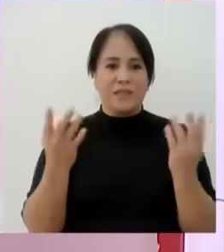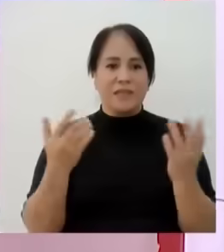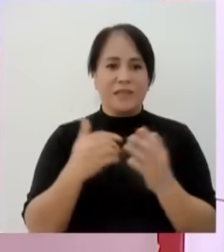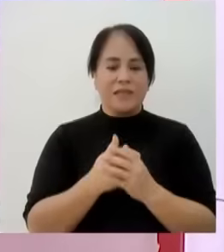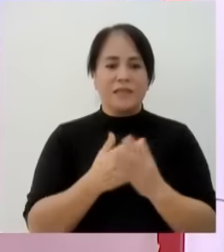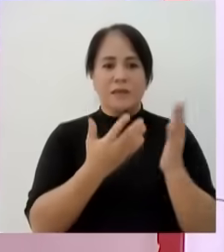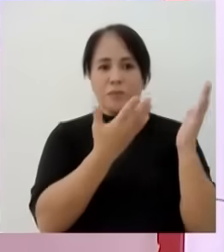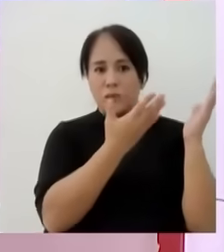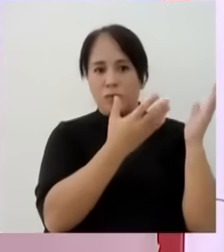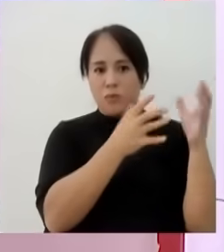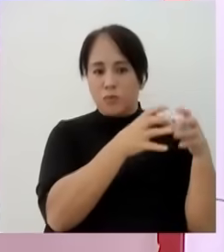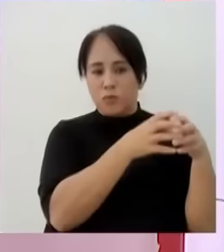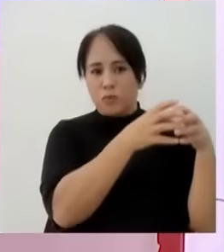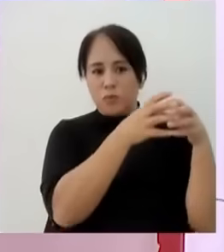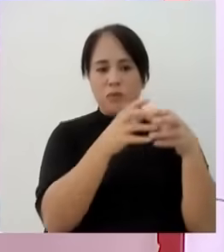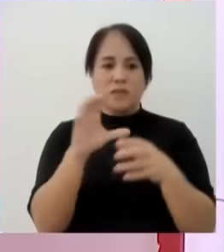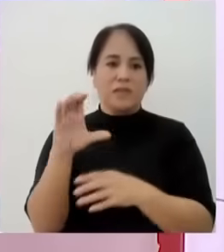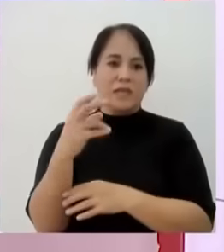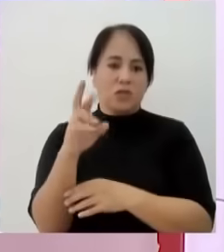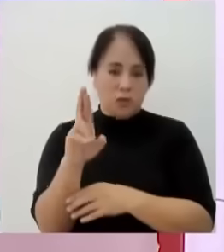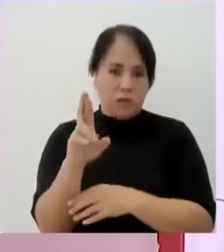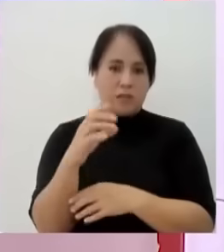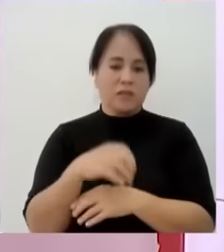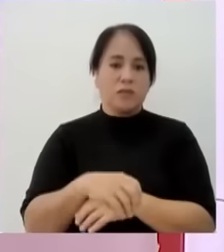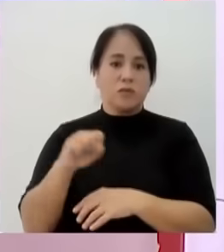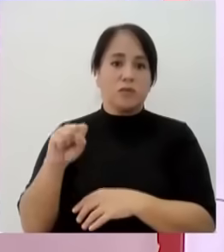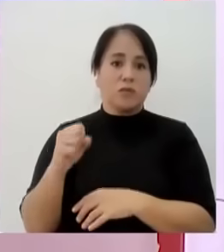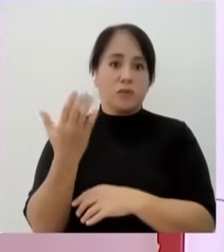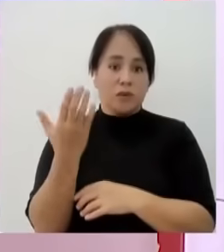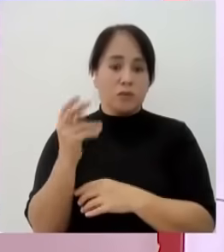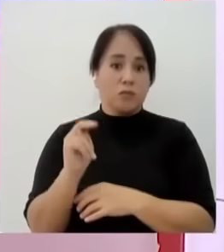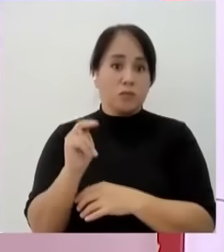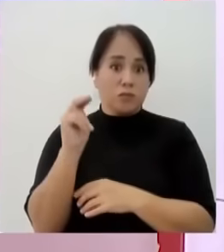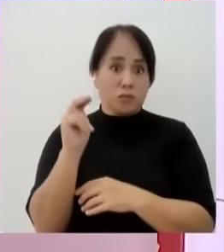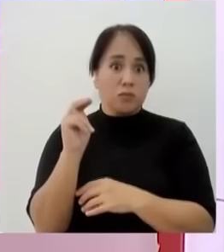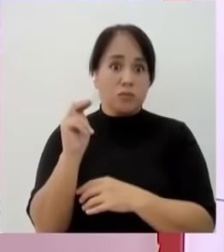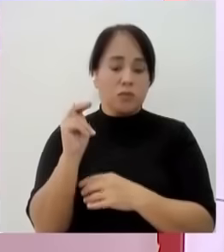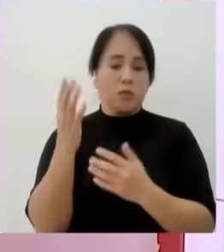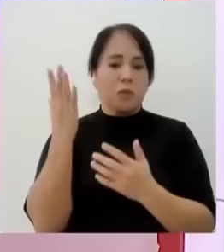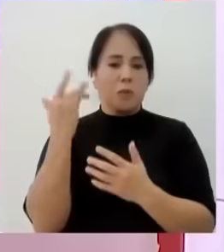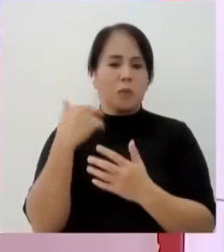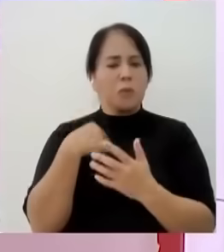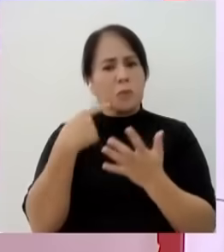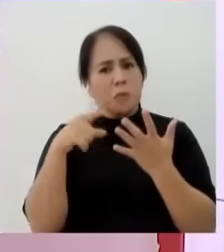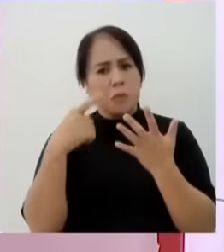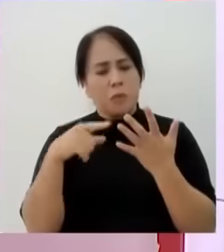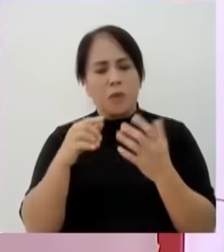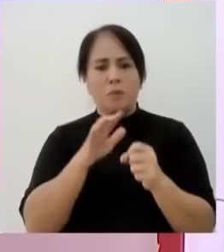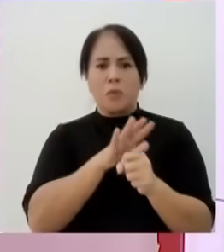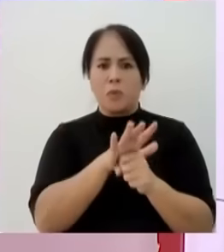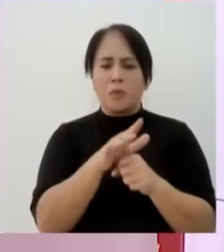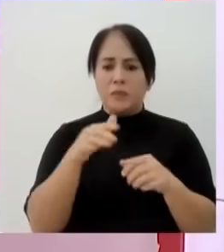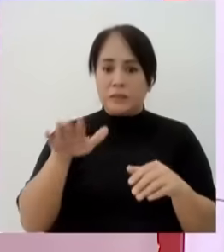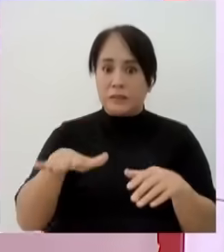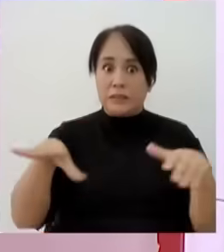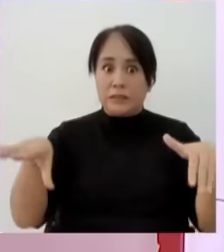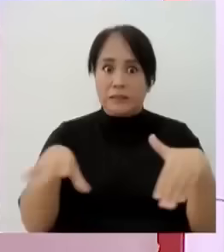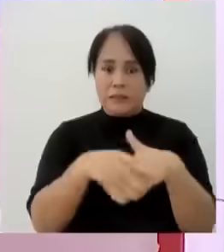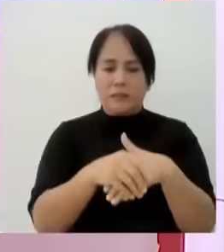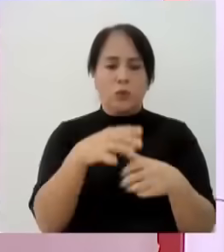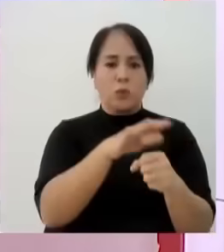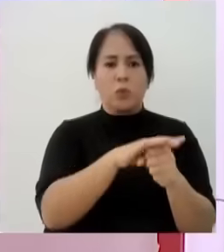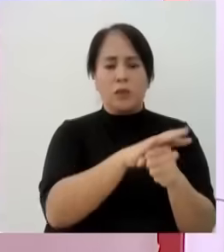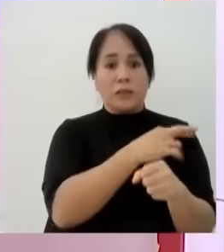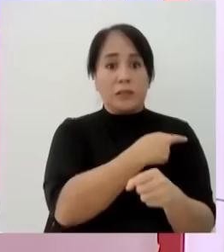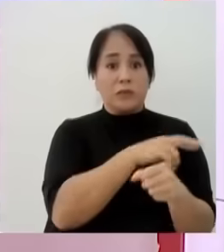the Commission on Human Rights has arrived in Surigao del Norte to investigate allegations of rape and child marriages against a local religious group.